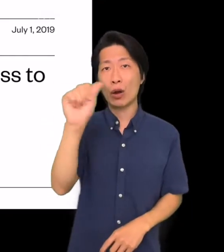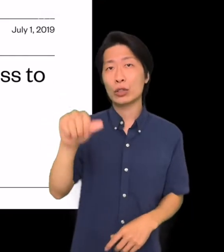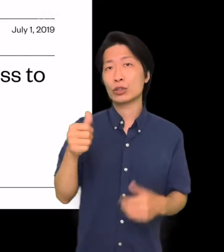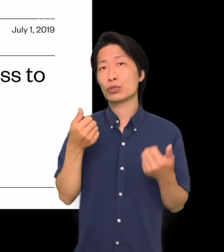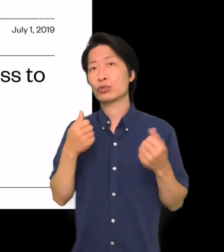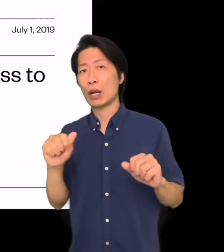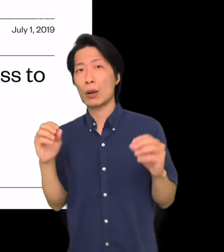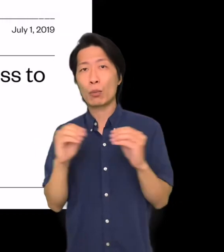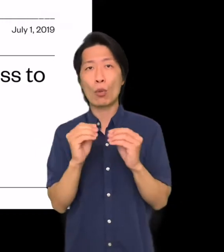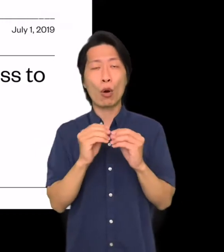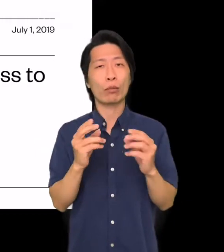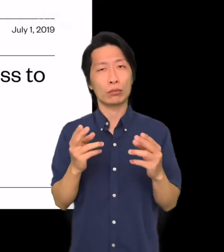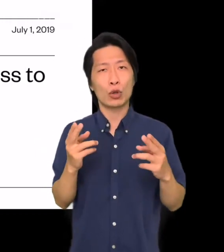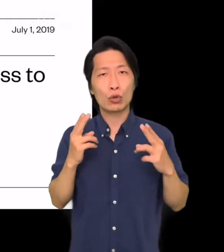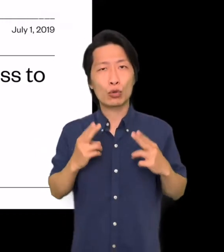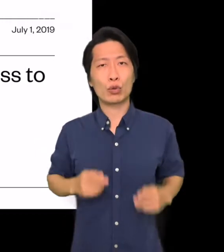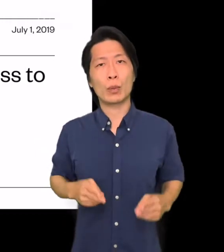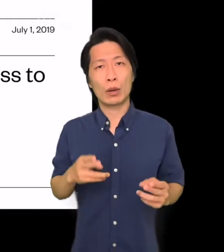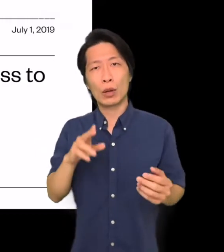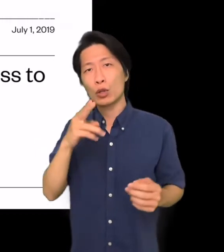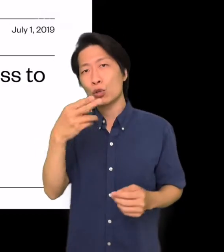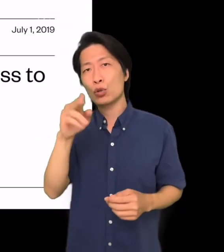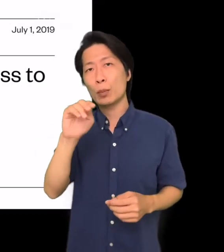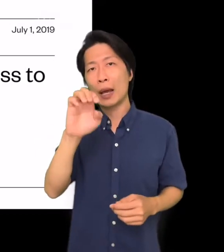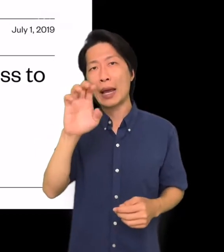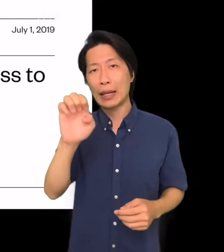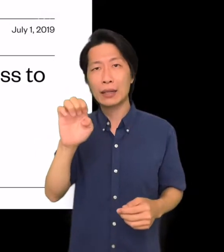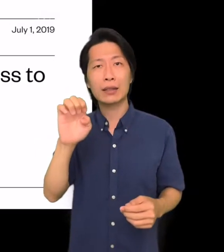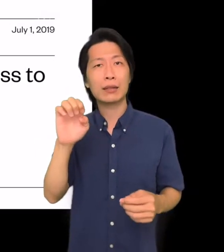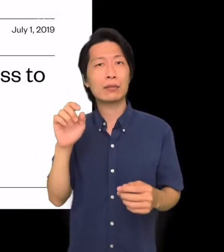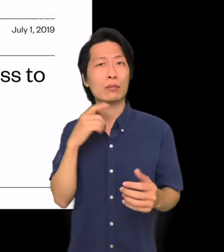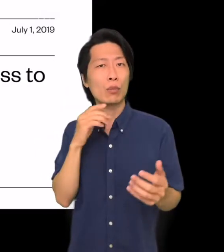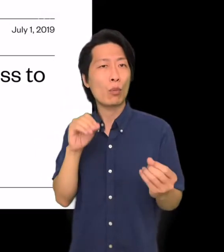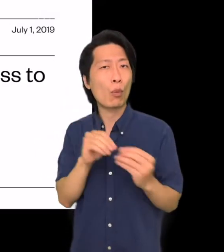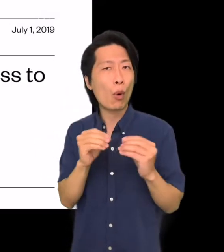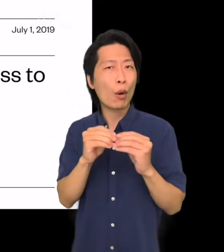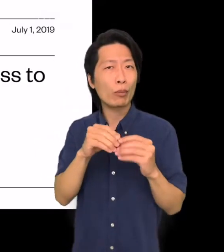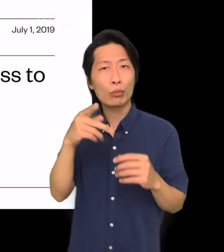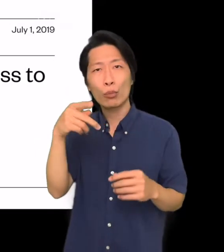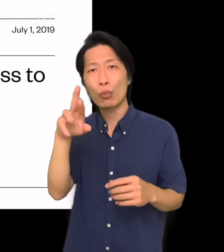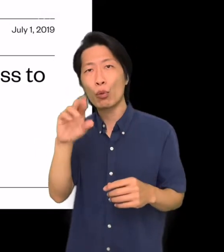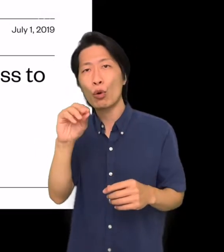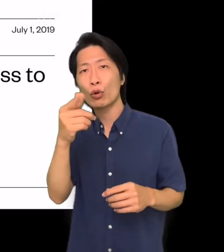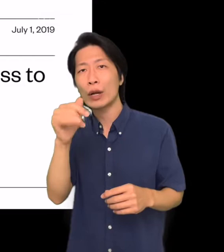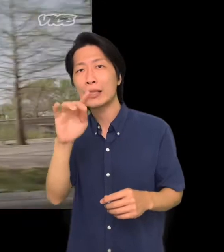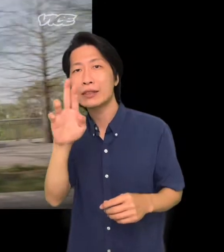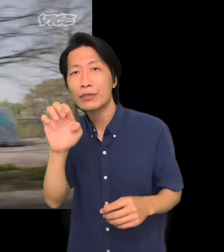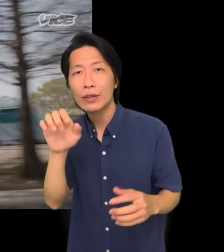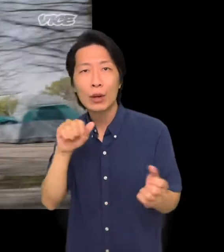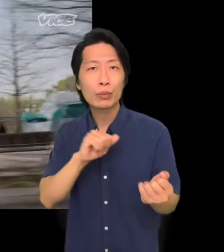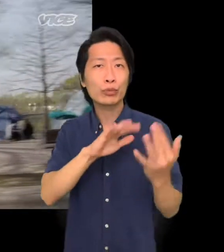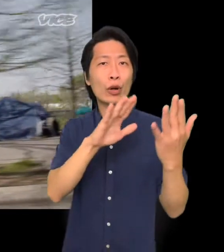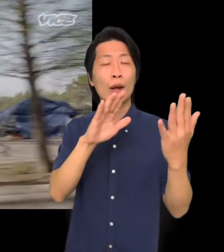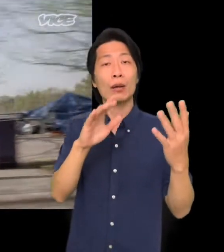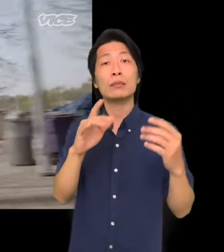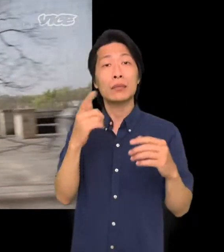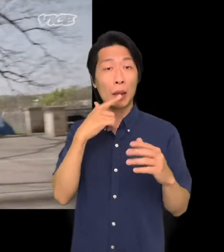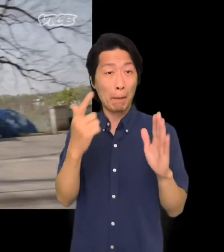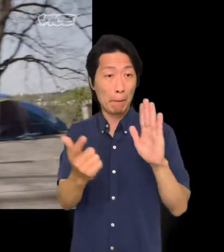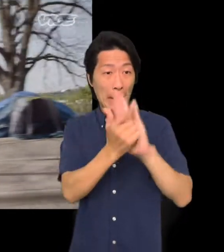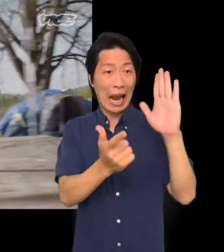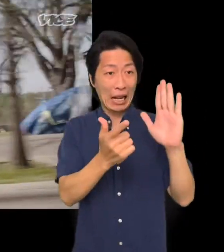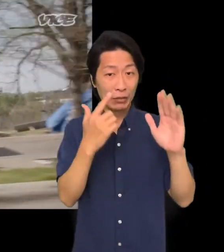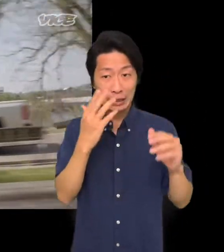2019, Austin tried a more humane and progressive approach to homelessness, ending its ban on camping, which made it legal to sleep in most